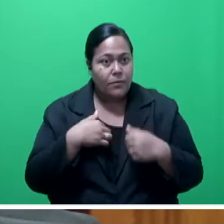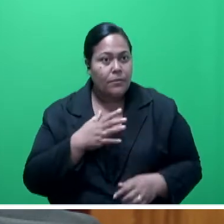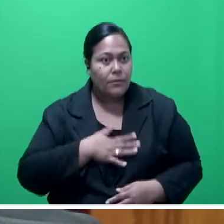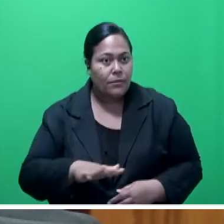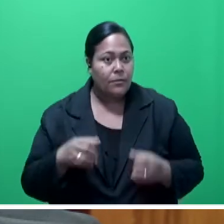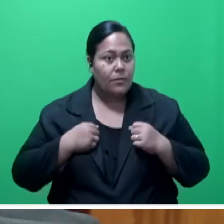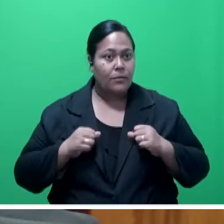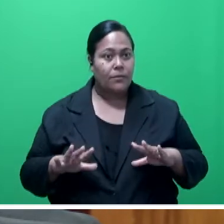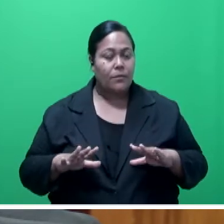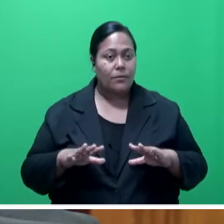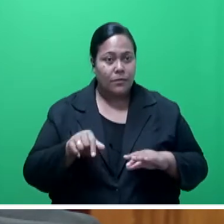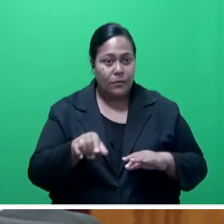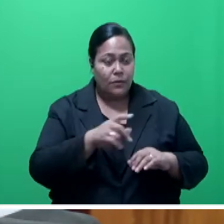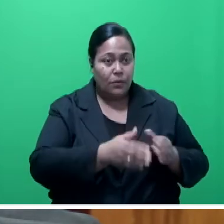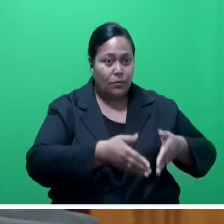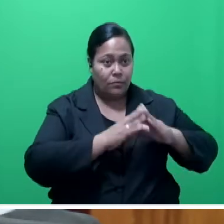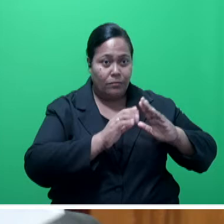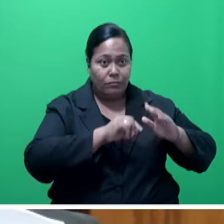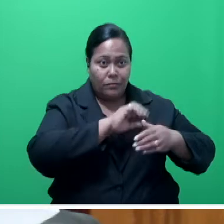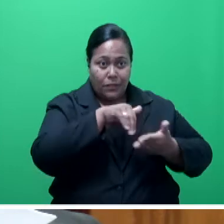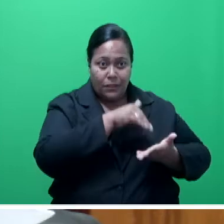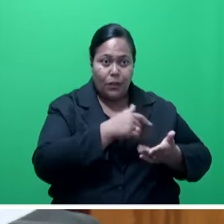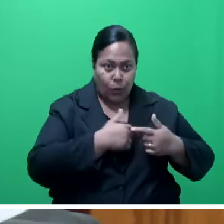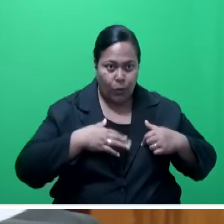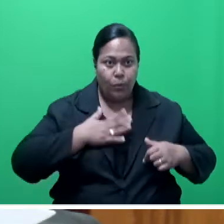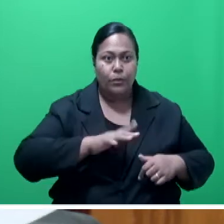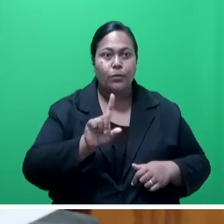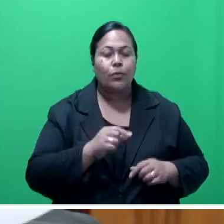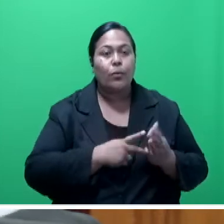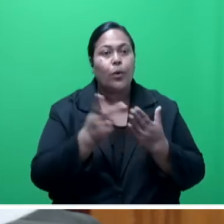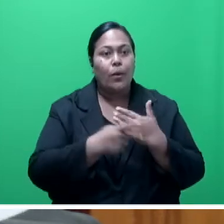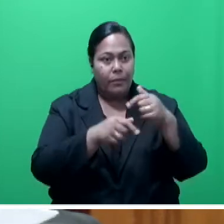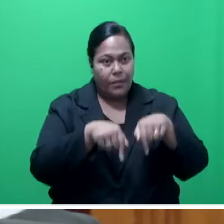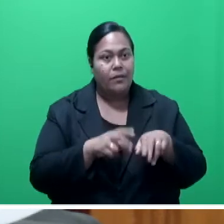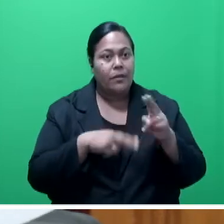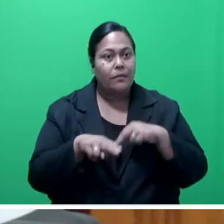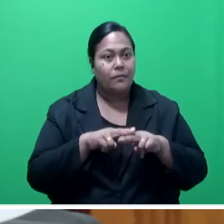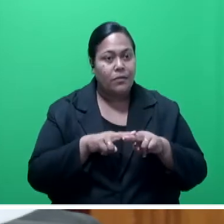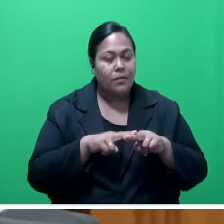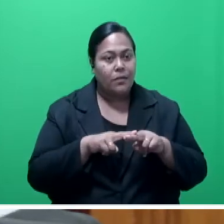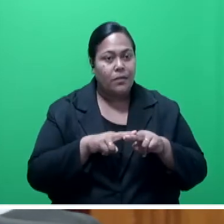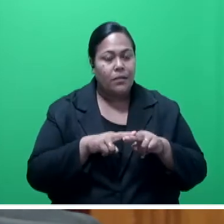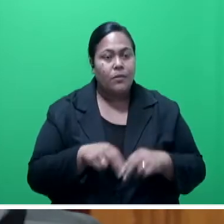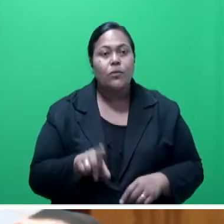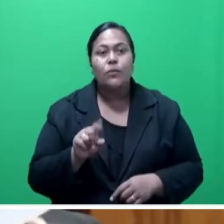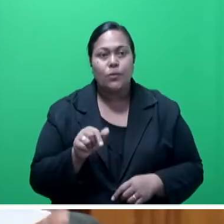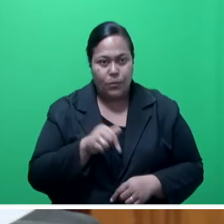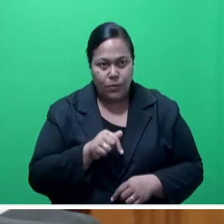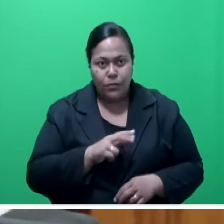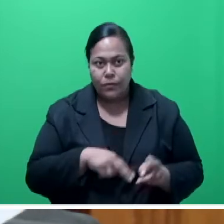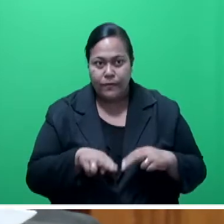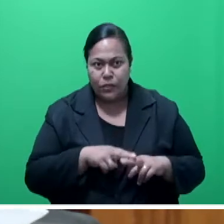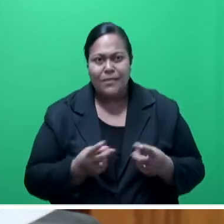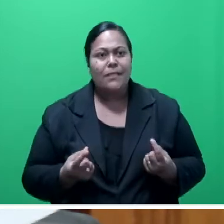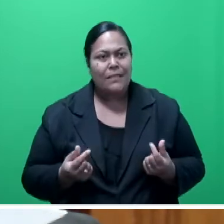completion of the breeding center, we want to do this program here in Fiji, do the embryo here. It's easier to